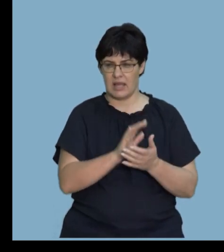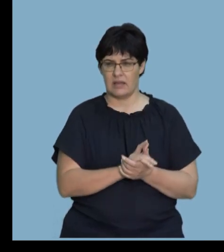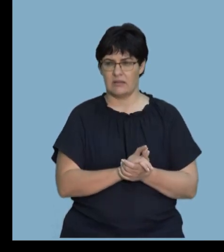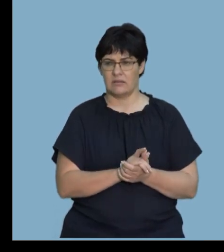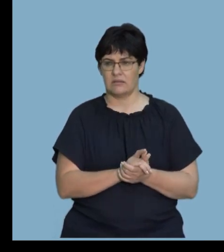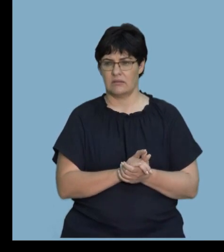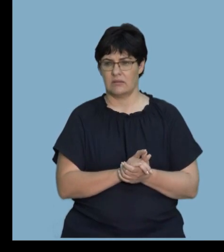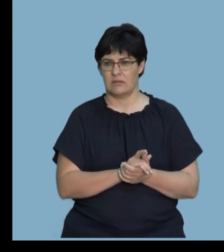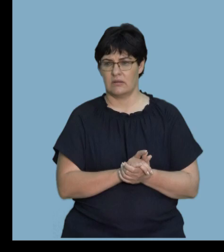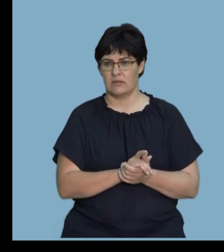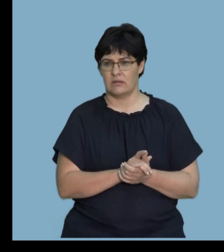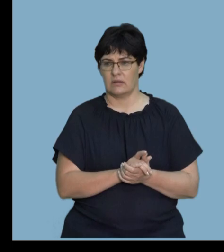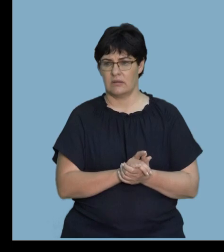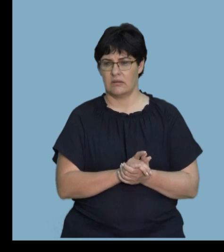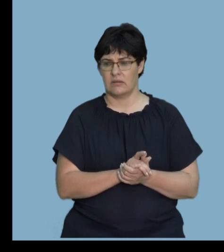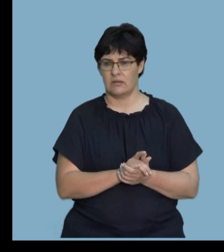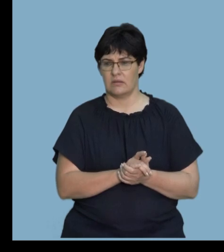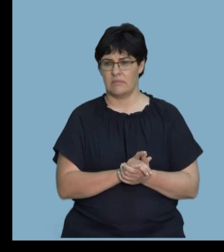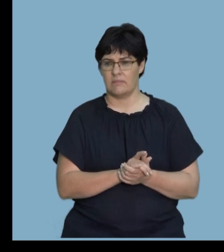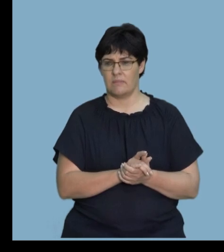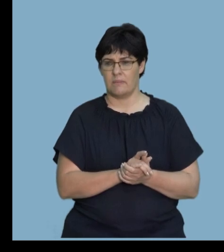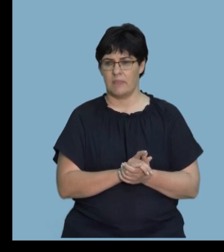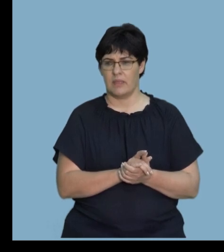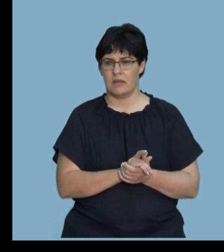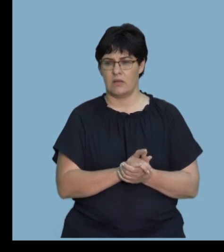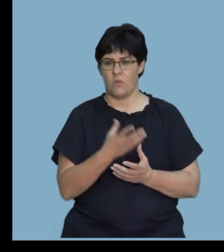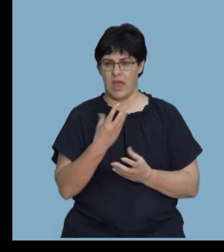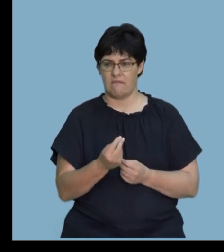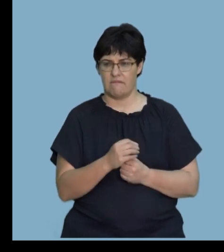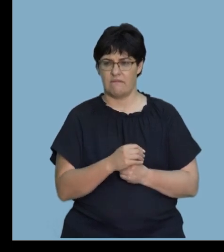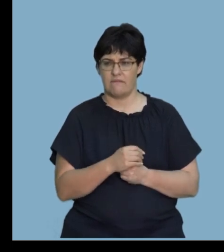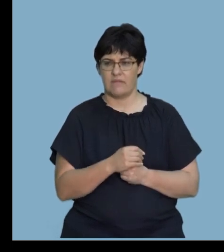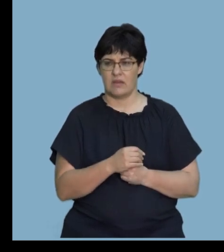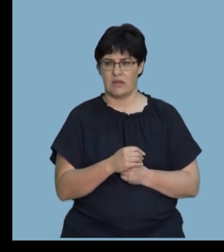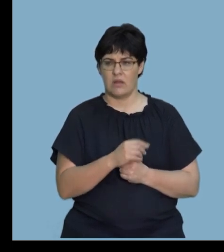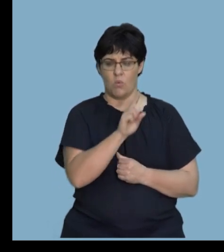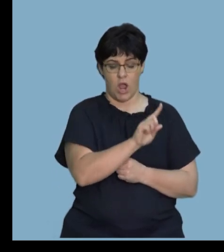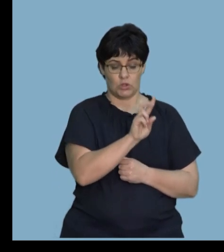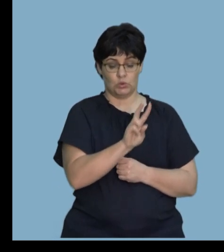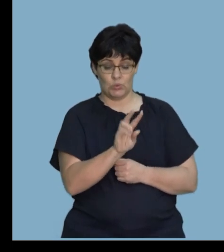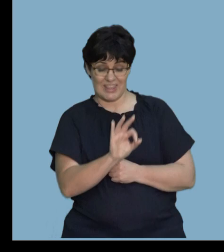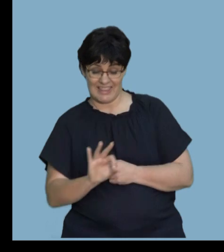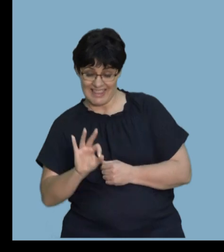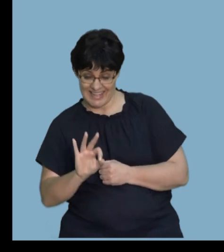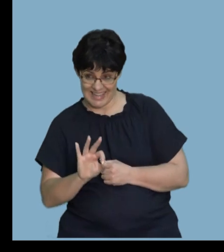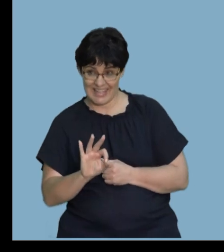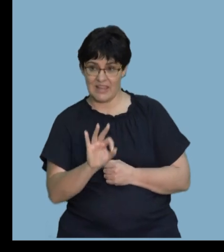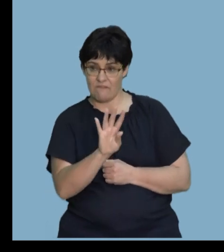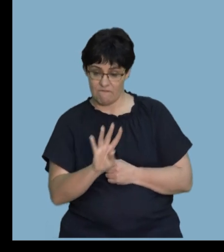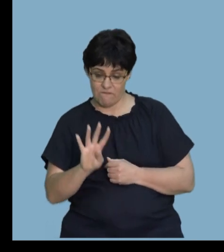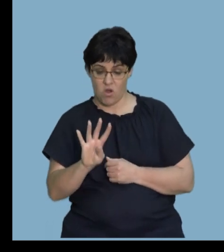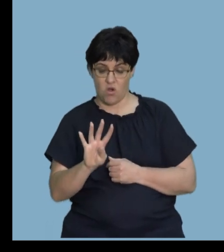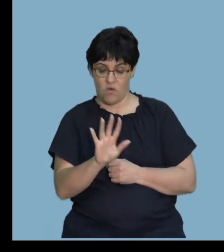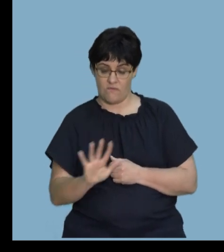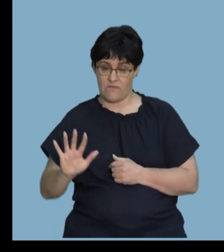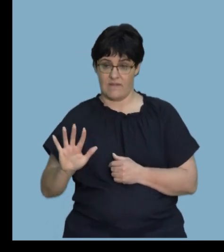correctly label that, okay? So we have, this is carbon atom number 3, that's 4, that's